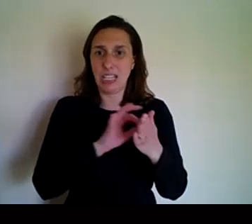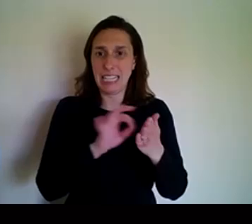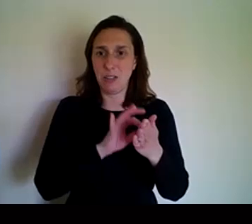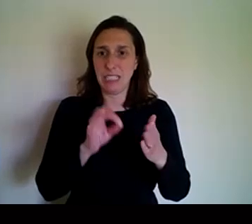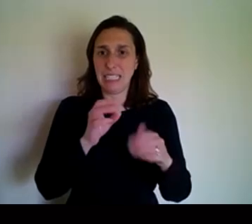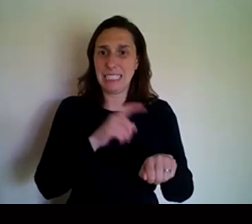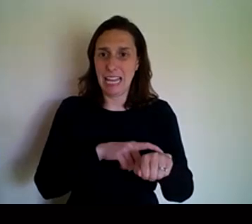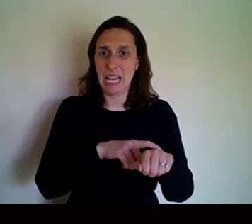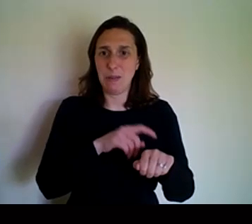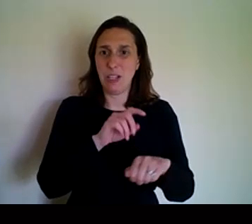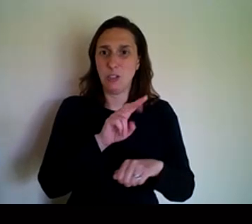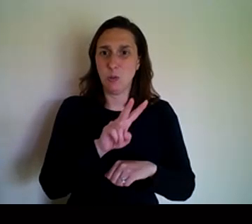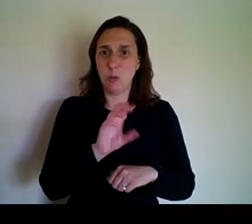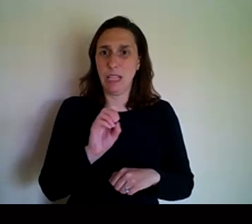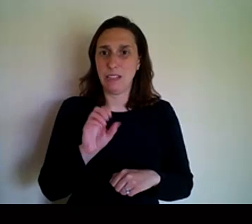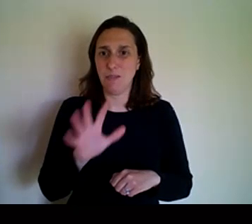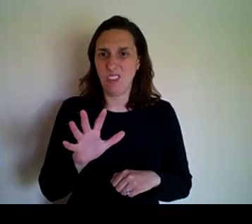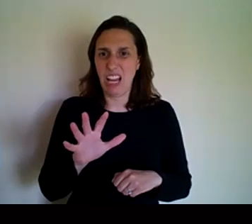time 0 is at